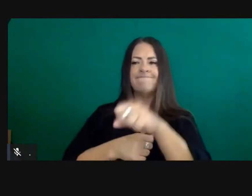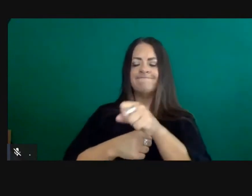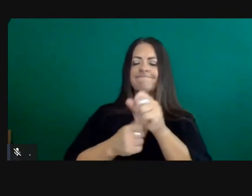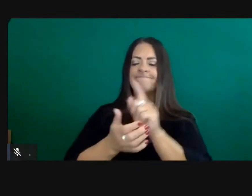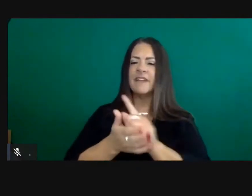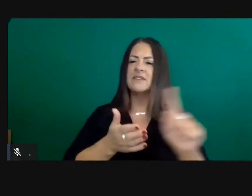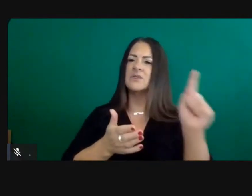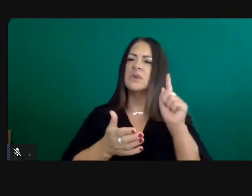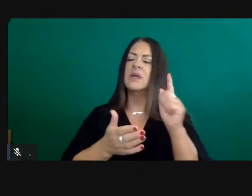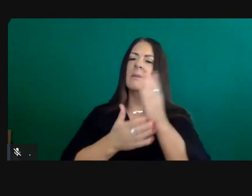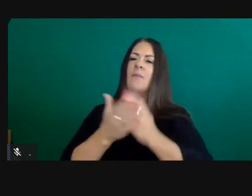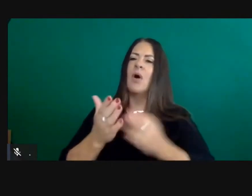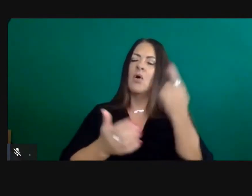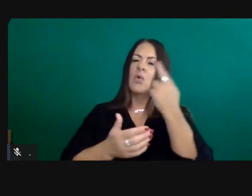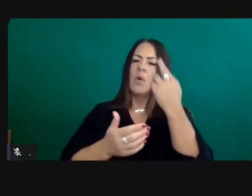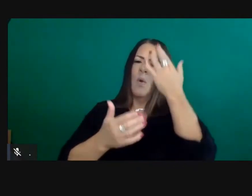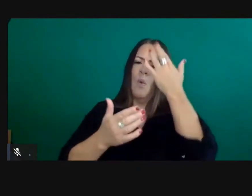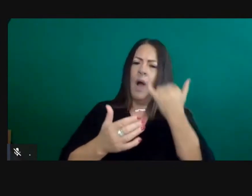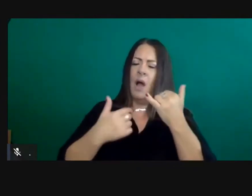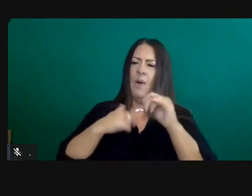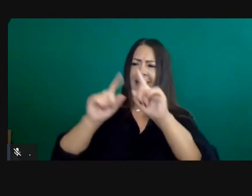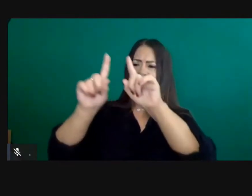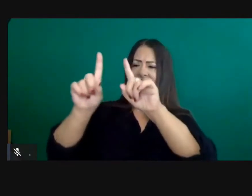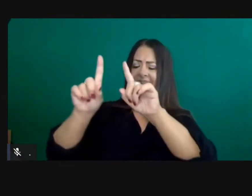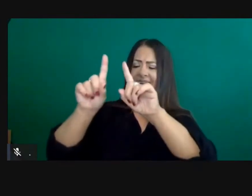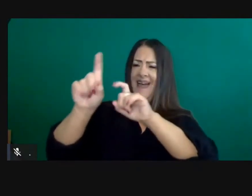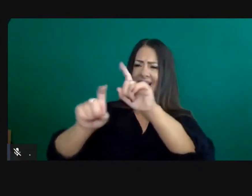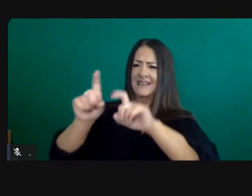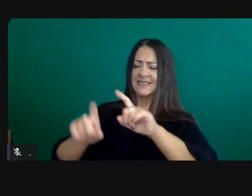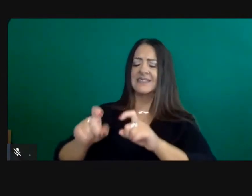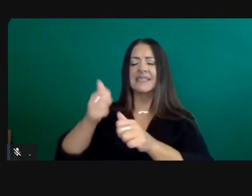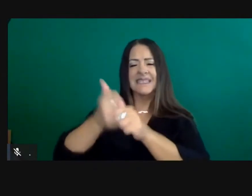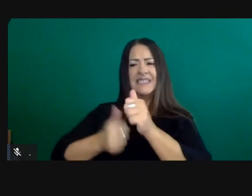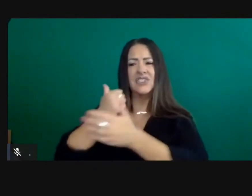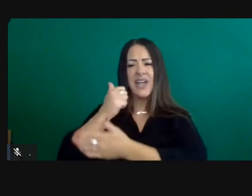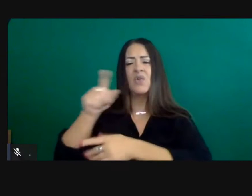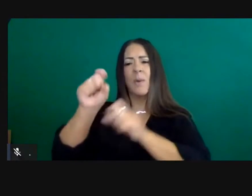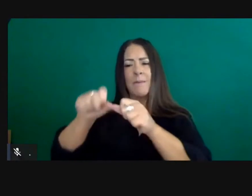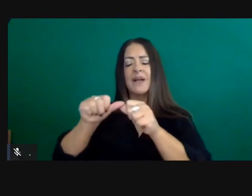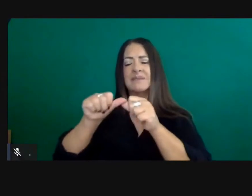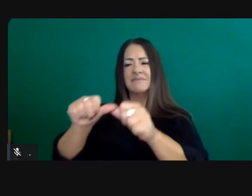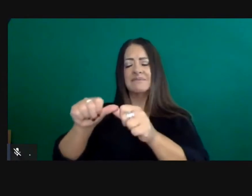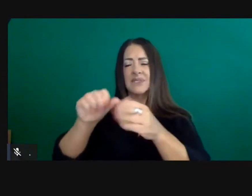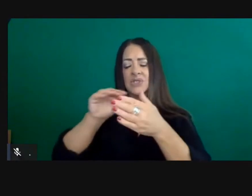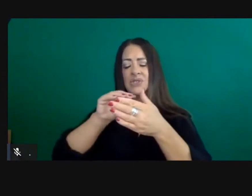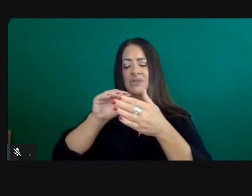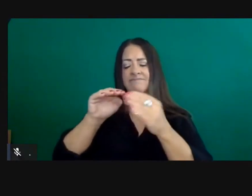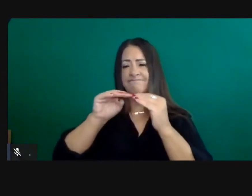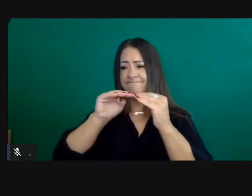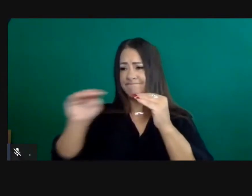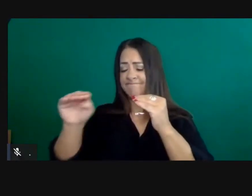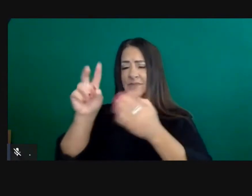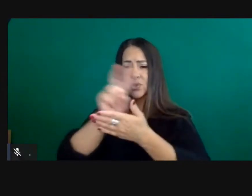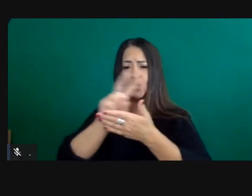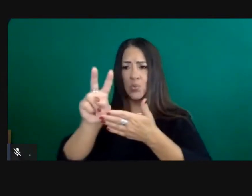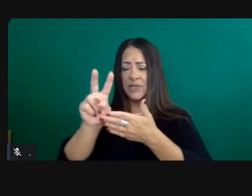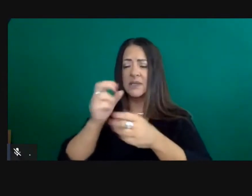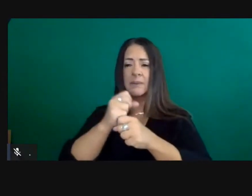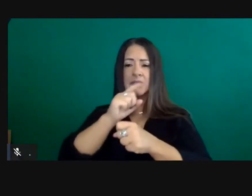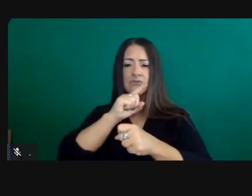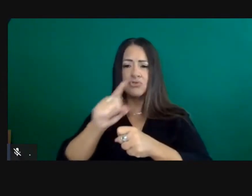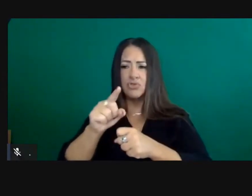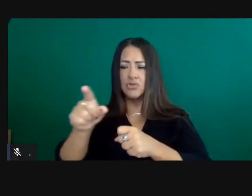Part of the reason why we asked counties for 2 consecutive weeks is so we don't have a sudden reaction to what